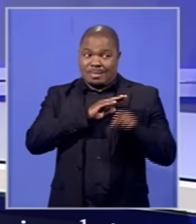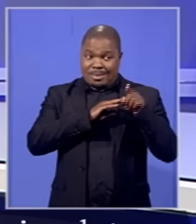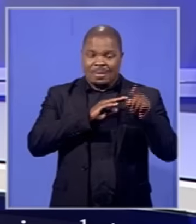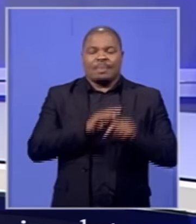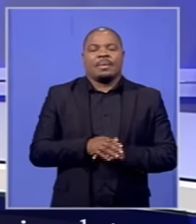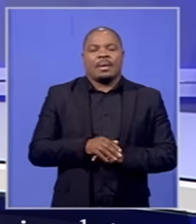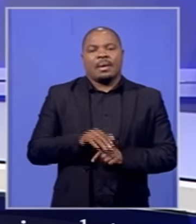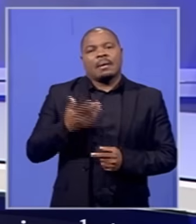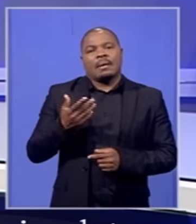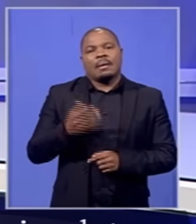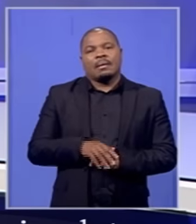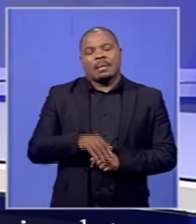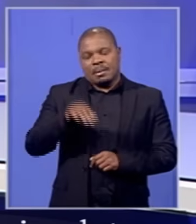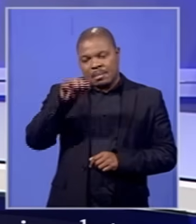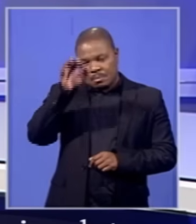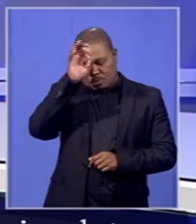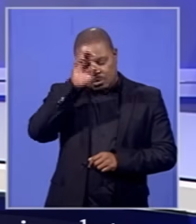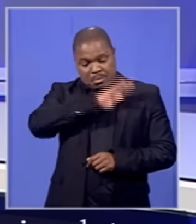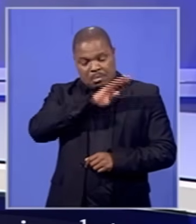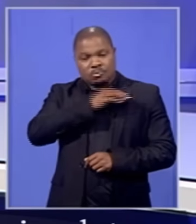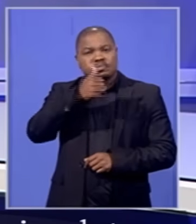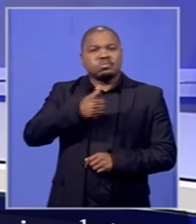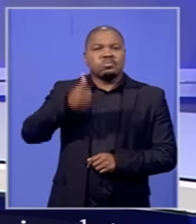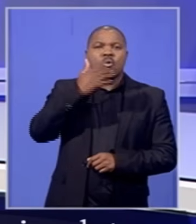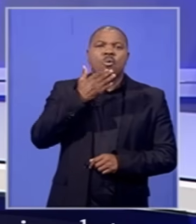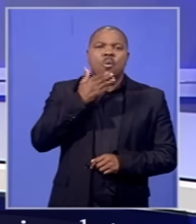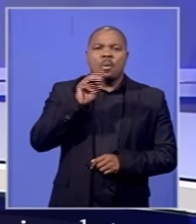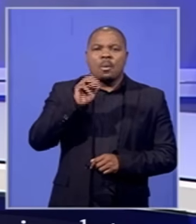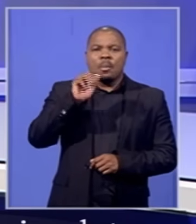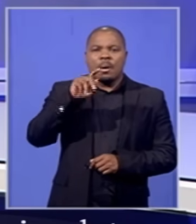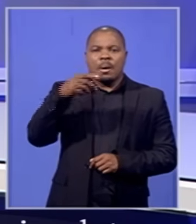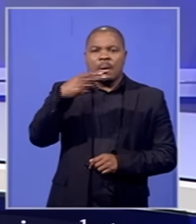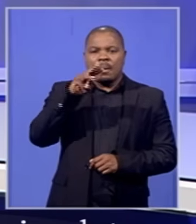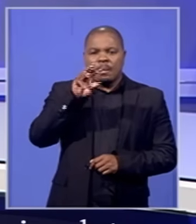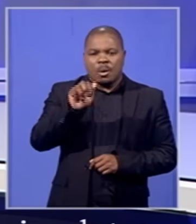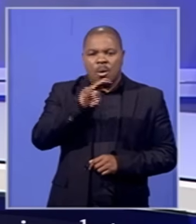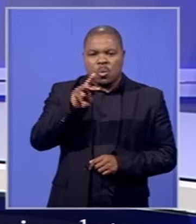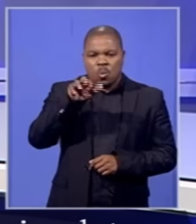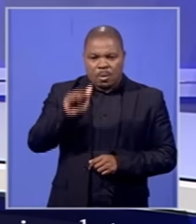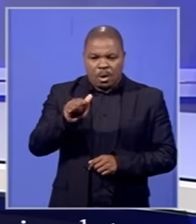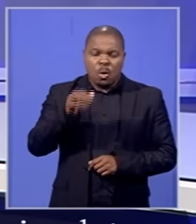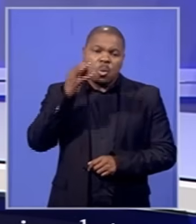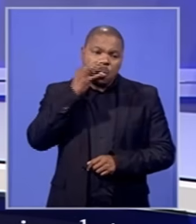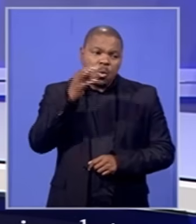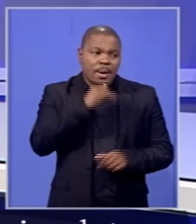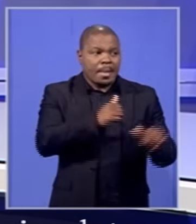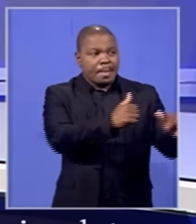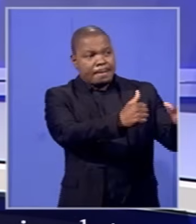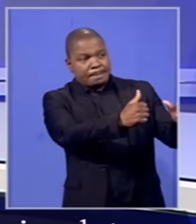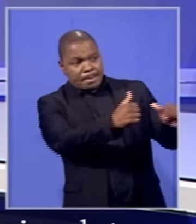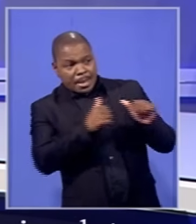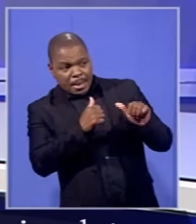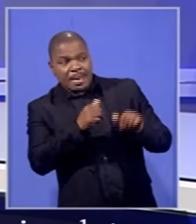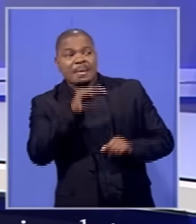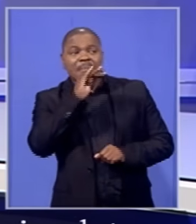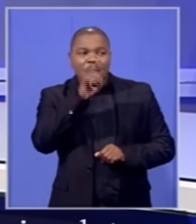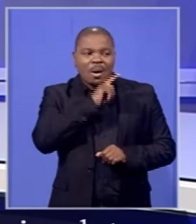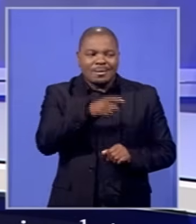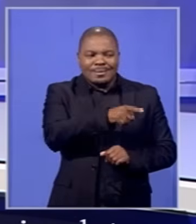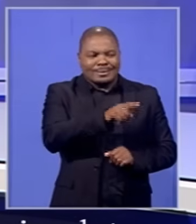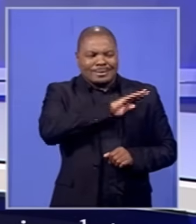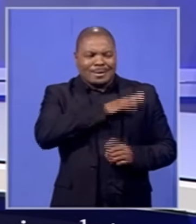wa SANDF Rutsani Maphwanya a re go gogela masole morago kwa DRC ga se go sesupo sa bokoa